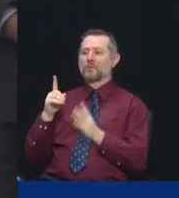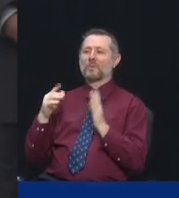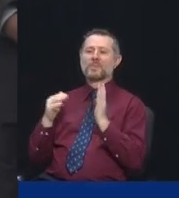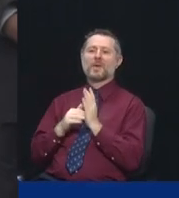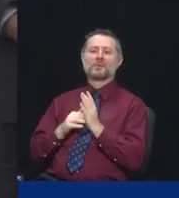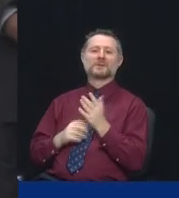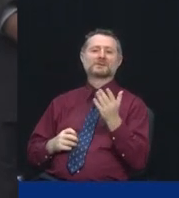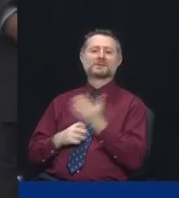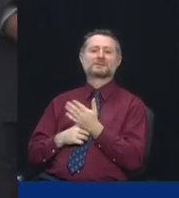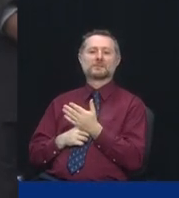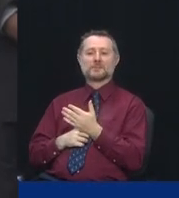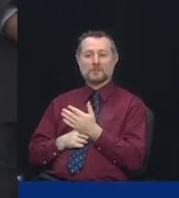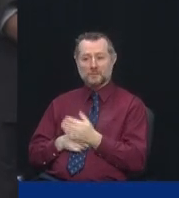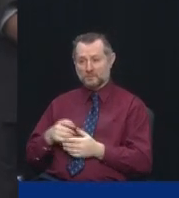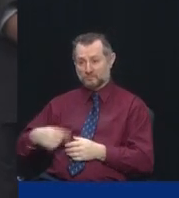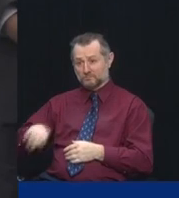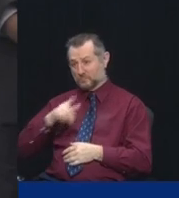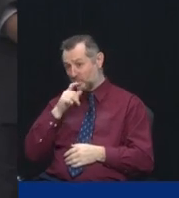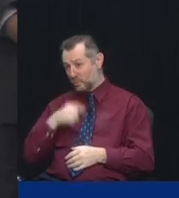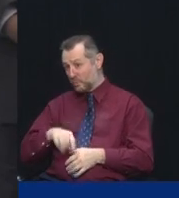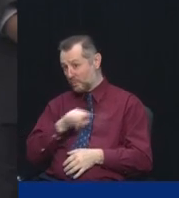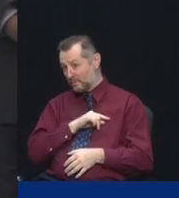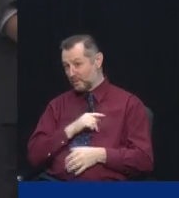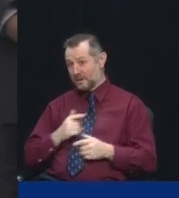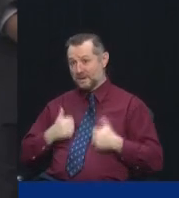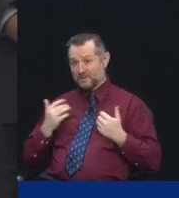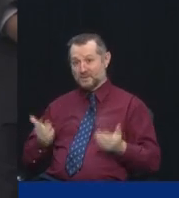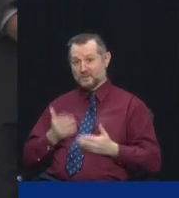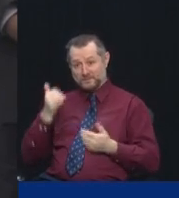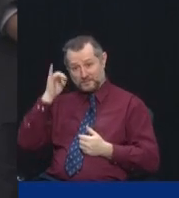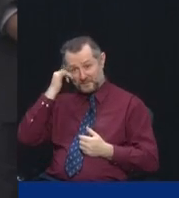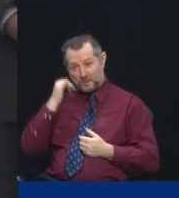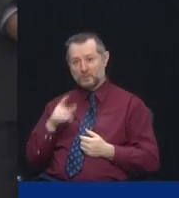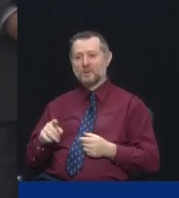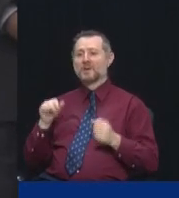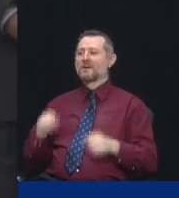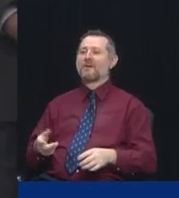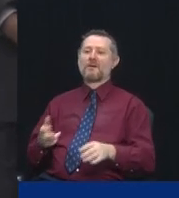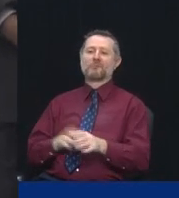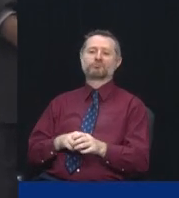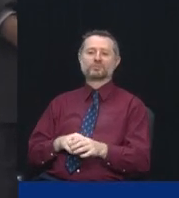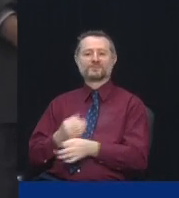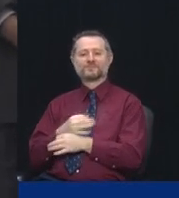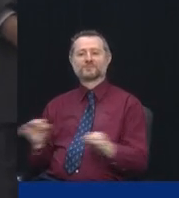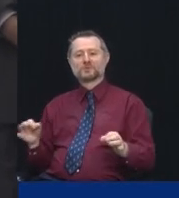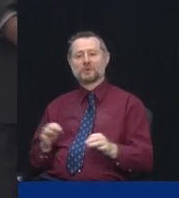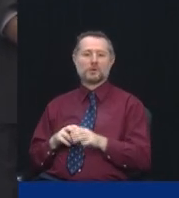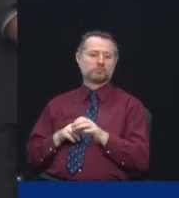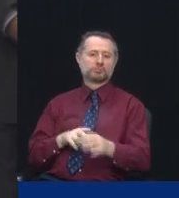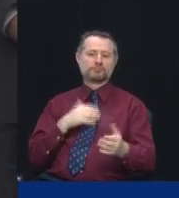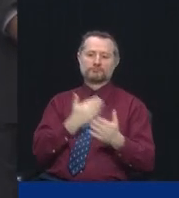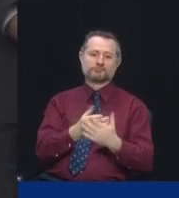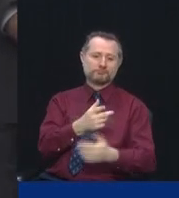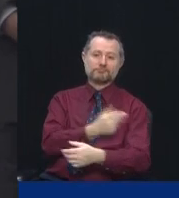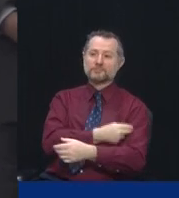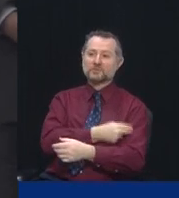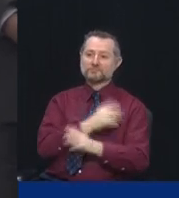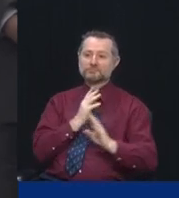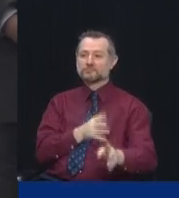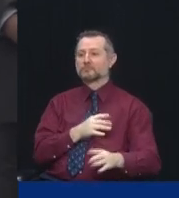eligible residents each reach the pop-up site. We knew and we learned early on